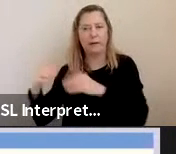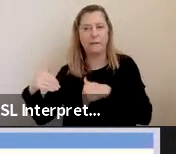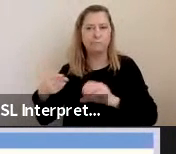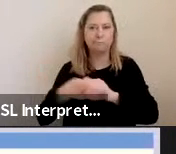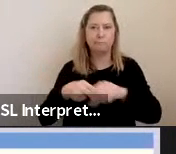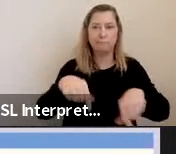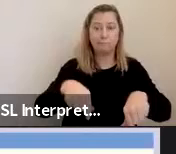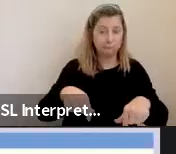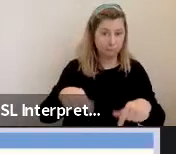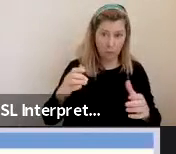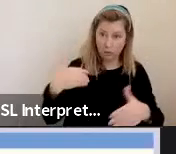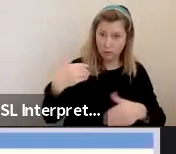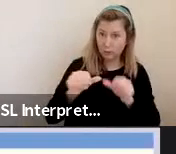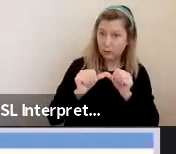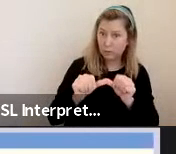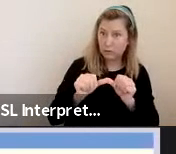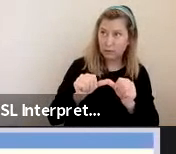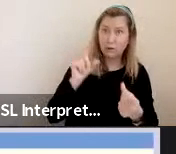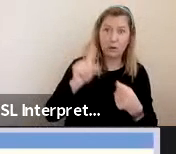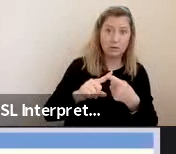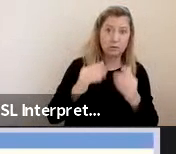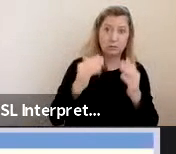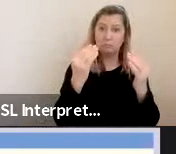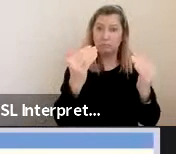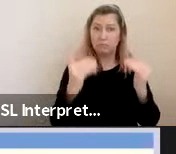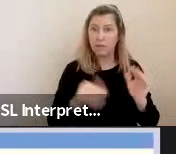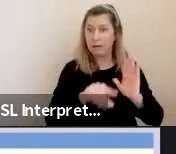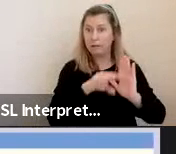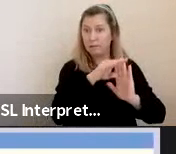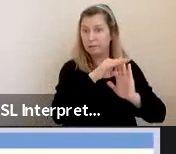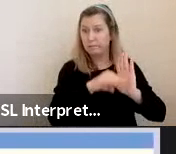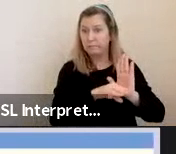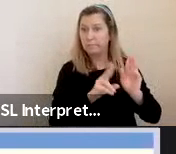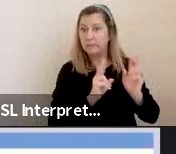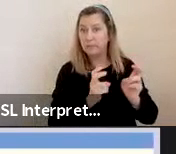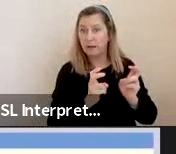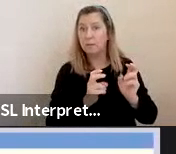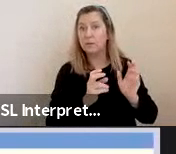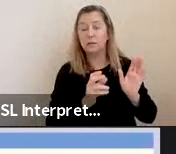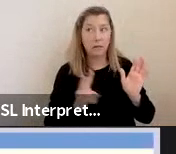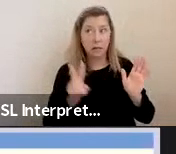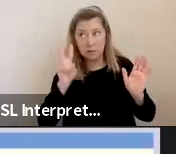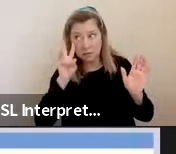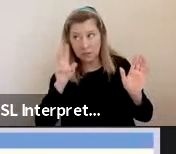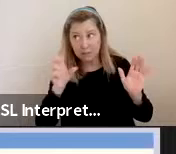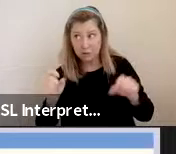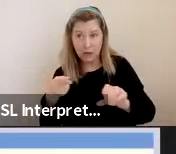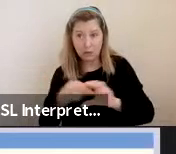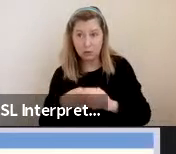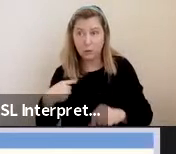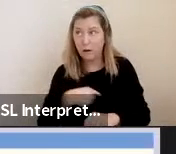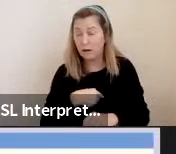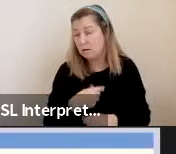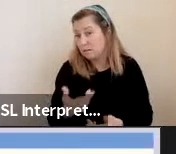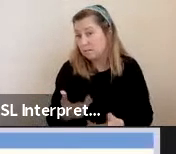All Would we right. like to continue to the next item and then see if she is able to join